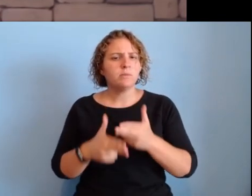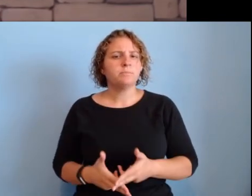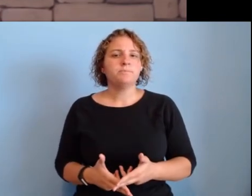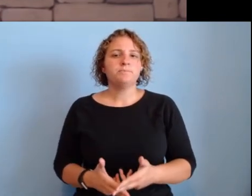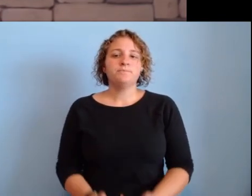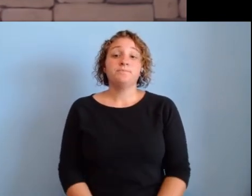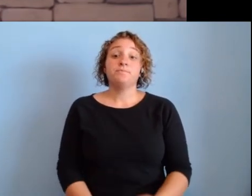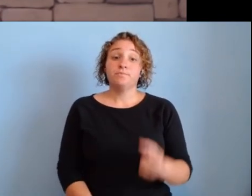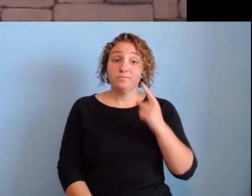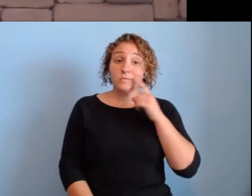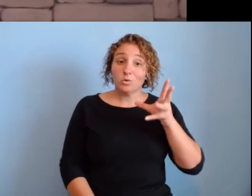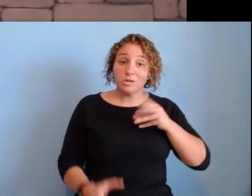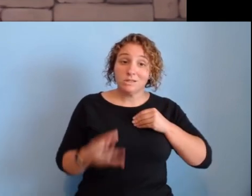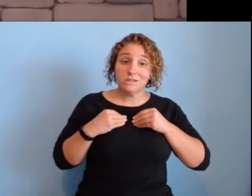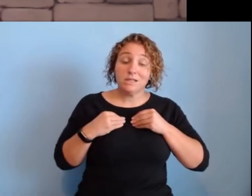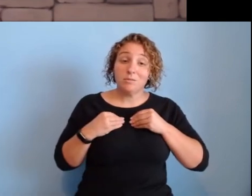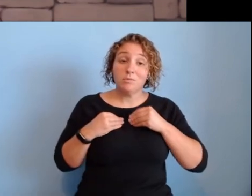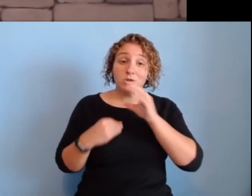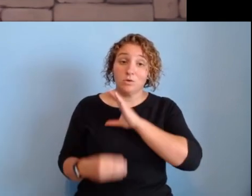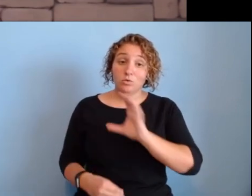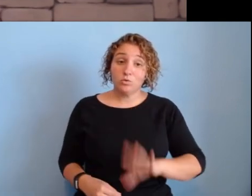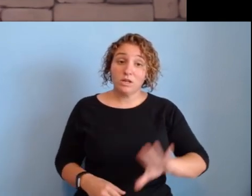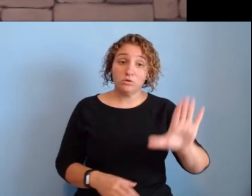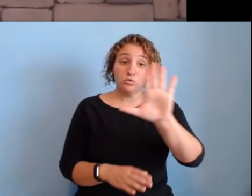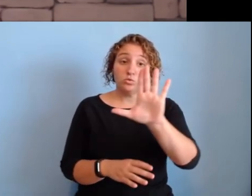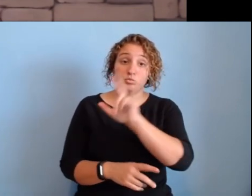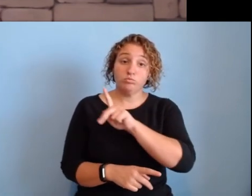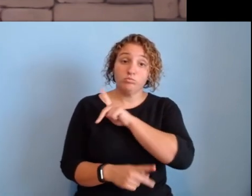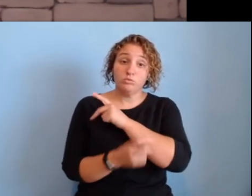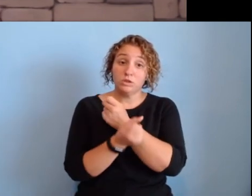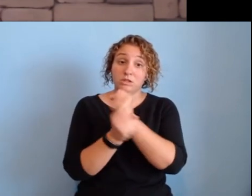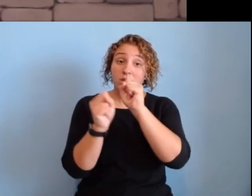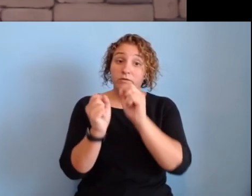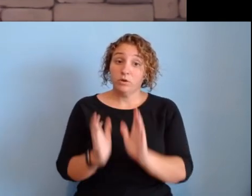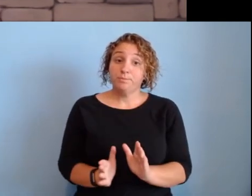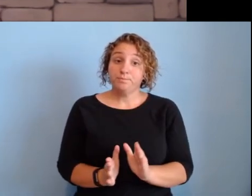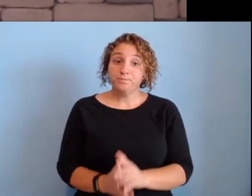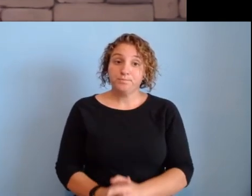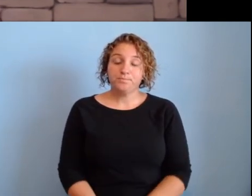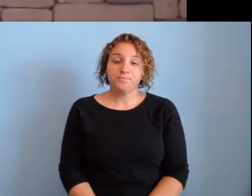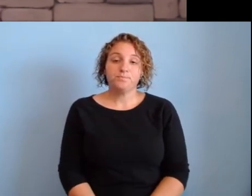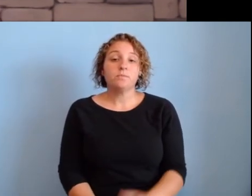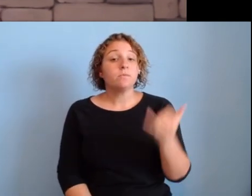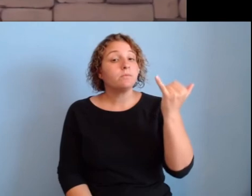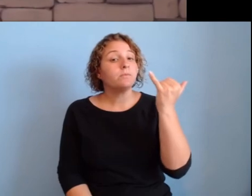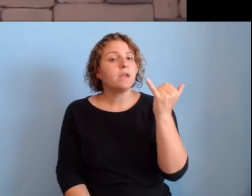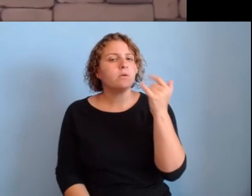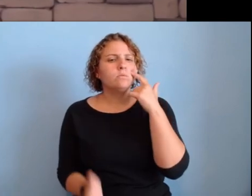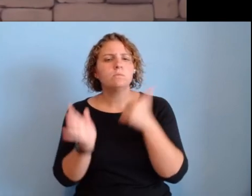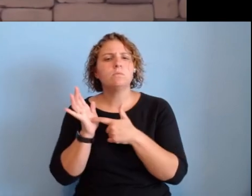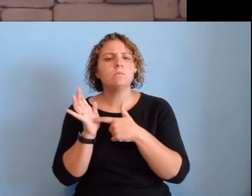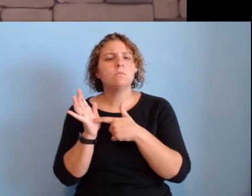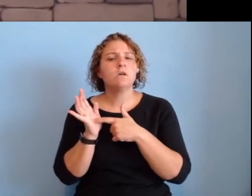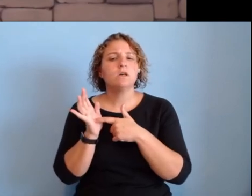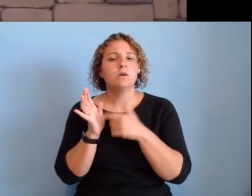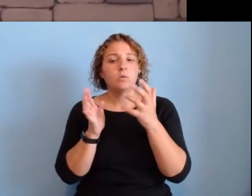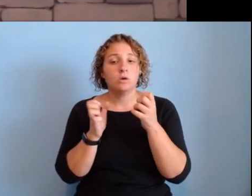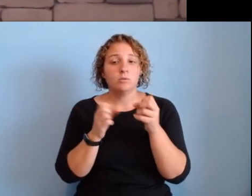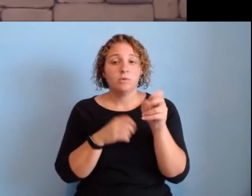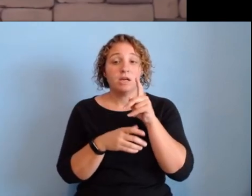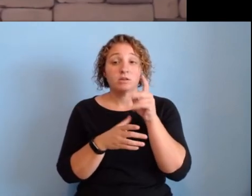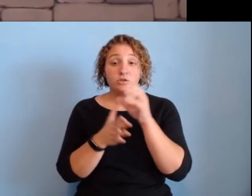You accept Christ as your savior. Now it's interesting also here, note this, back to chapter 17 verse